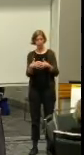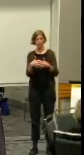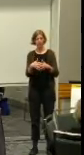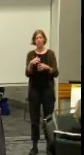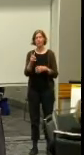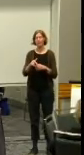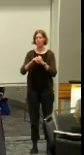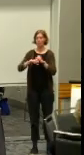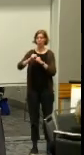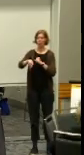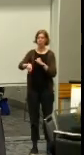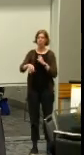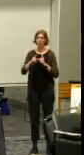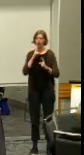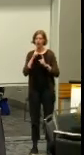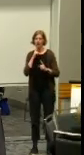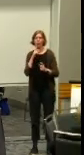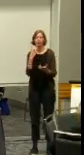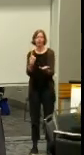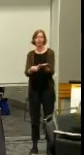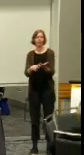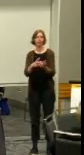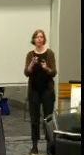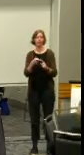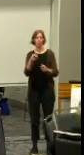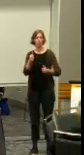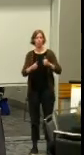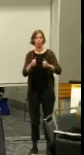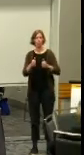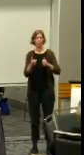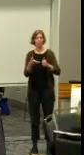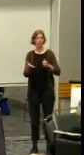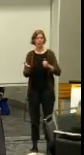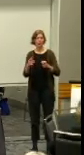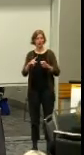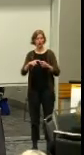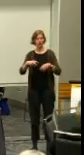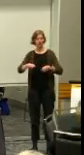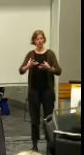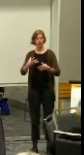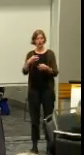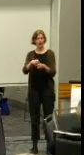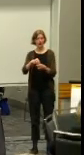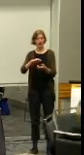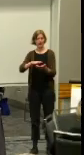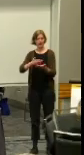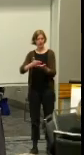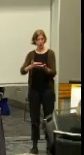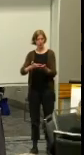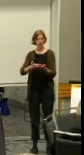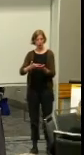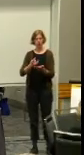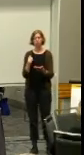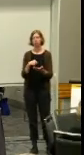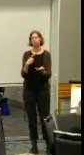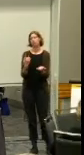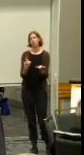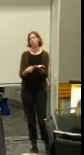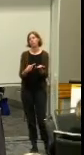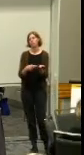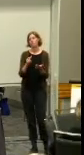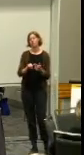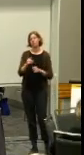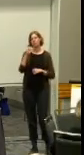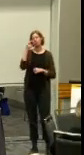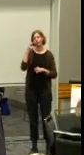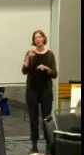the appliances we should provide in these units made sense for different levels of